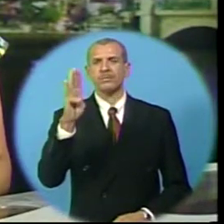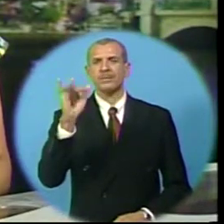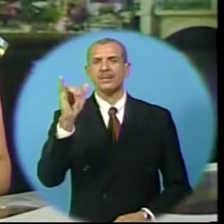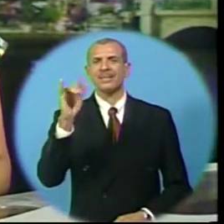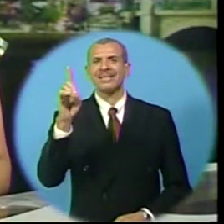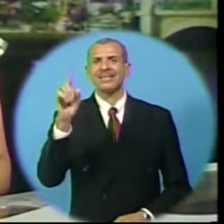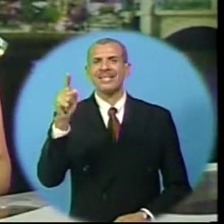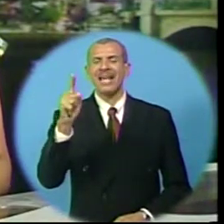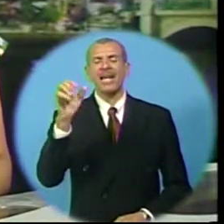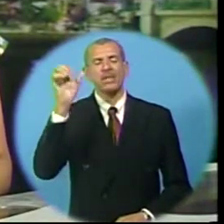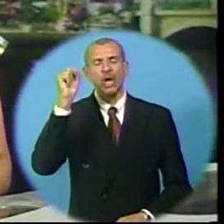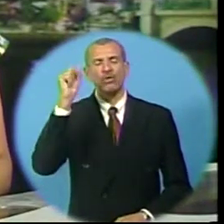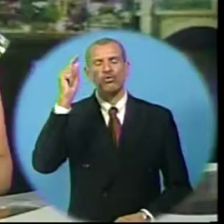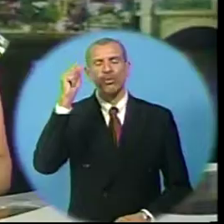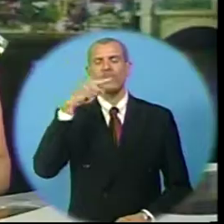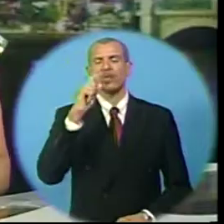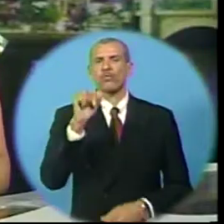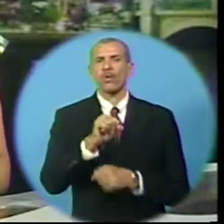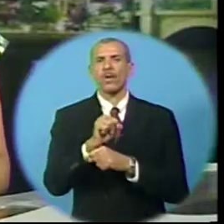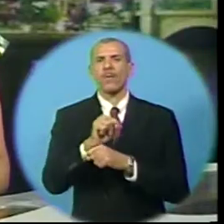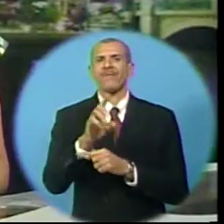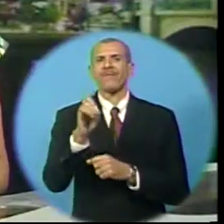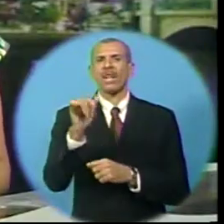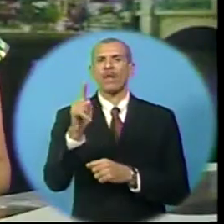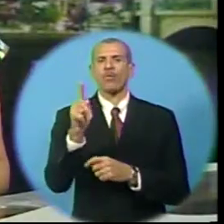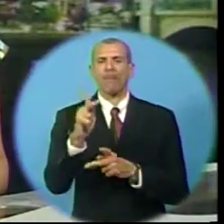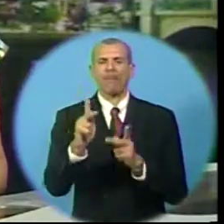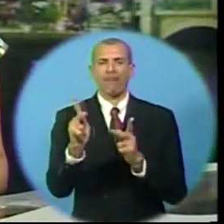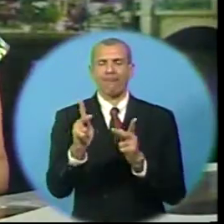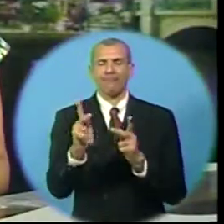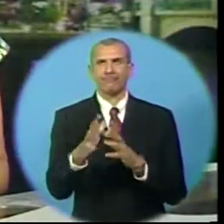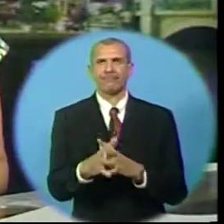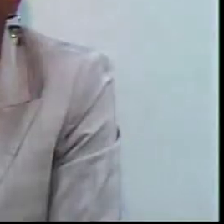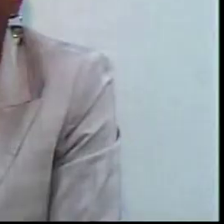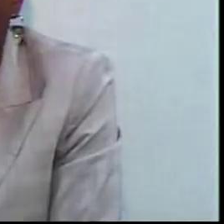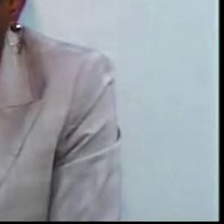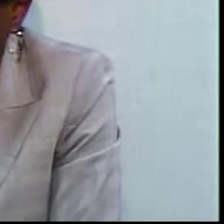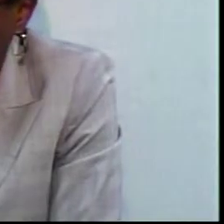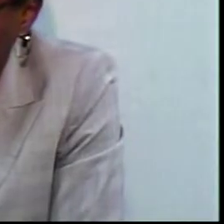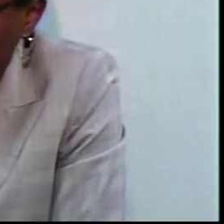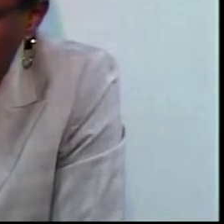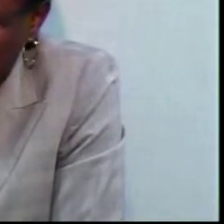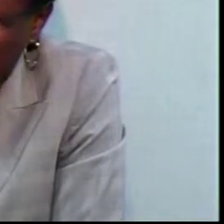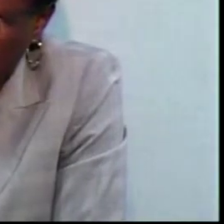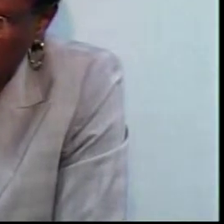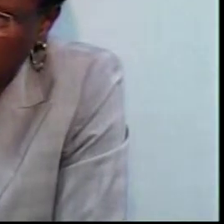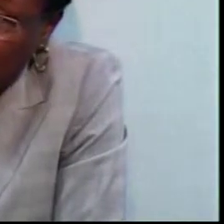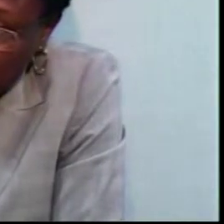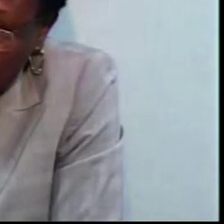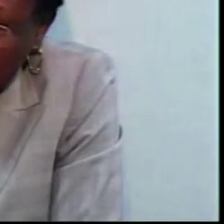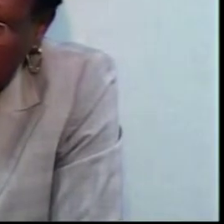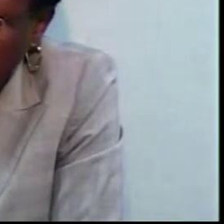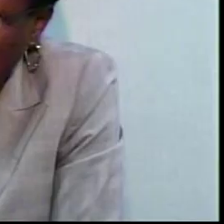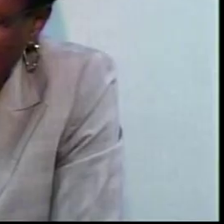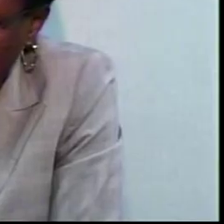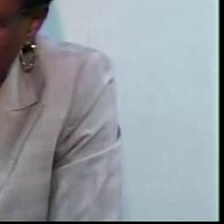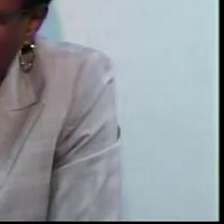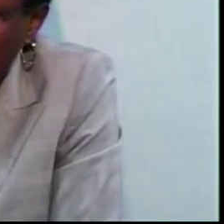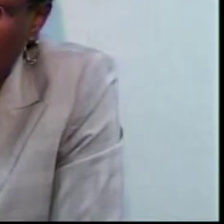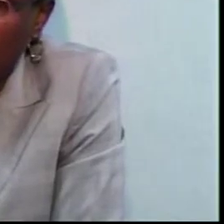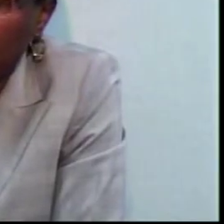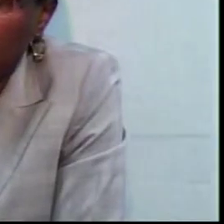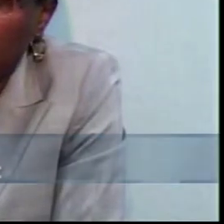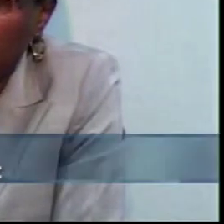Trotman, says they have been working with delinquent tenants. We've been able to put in place payment